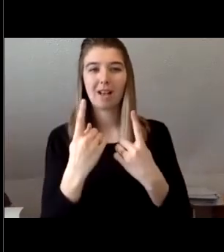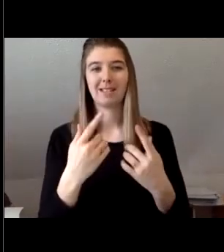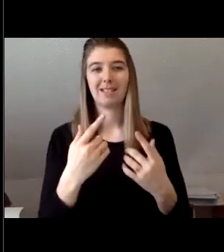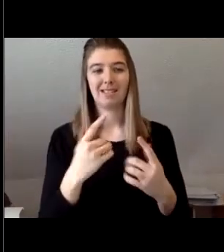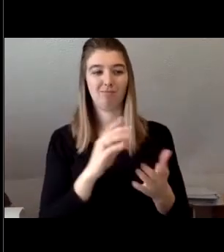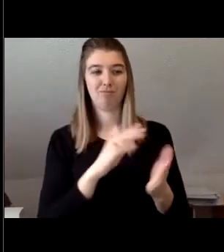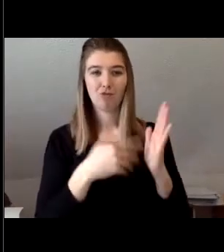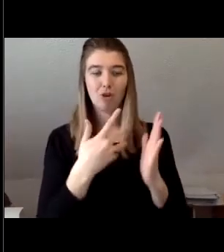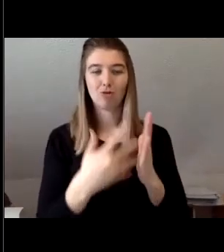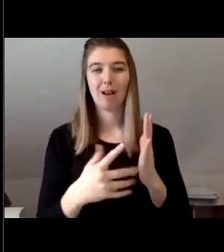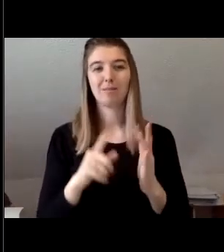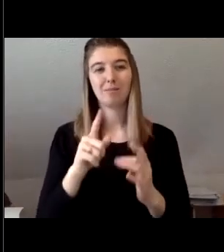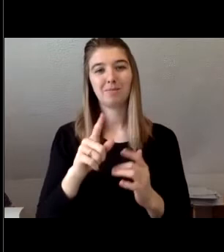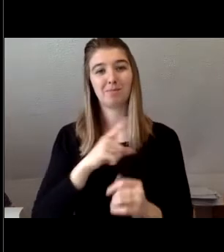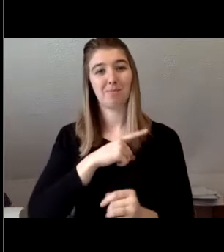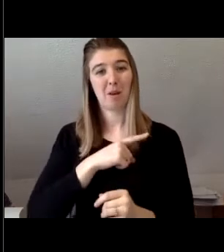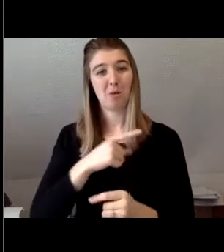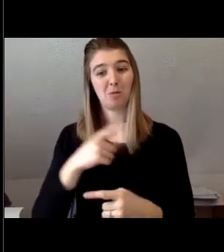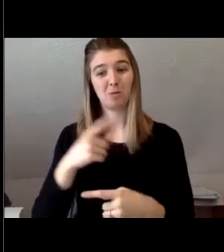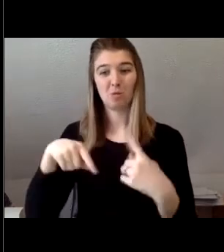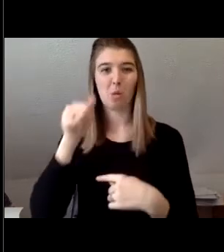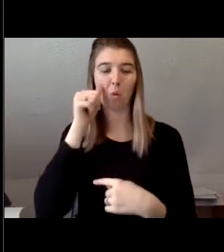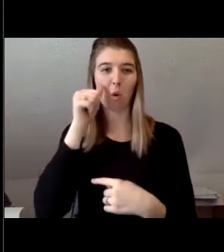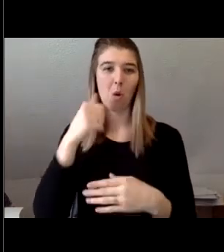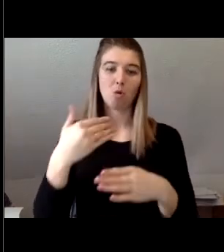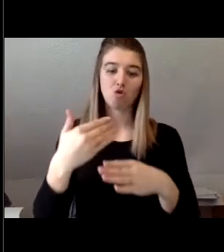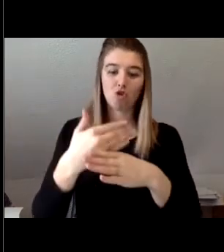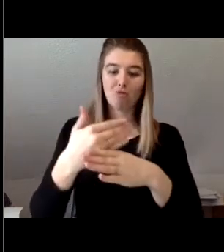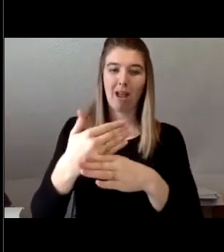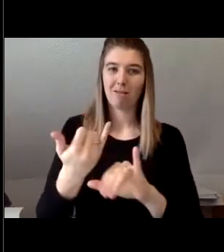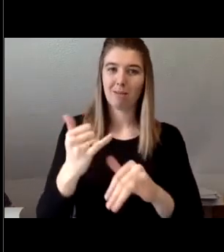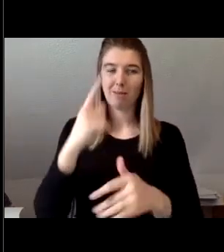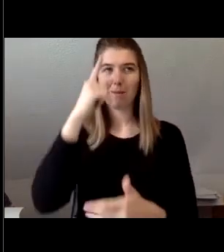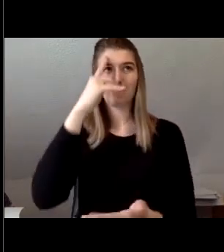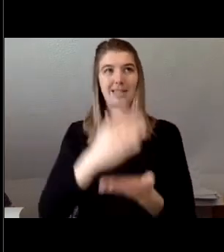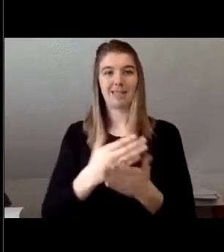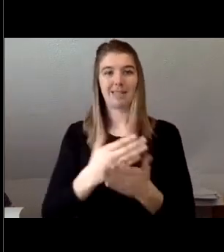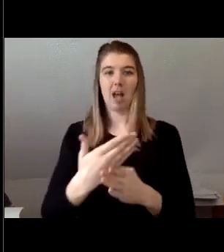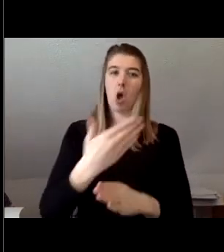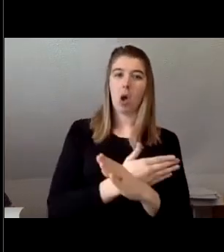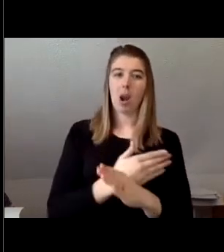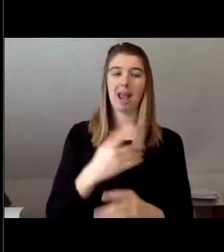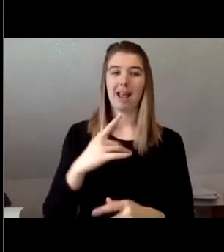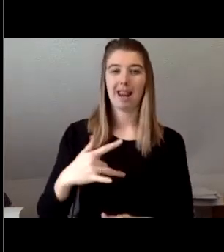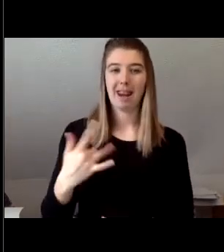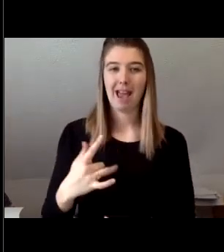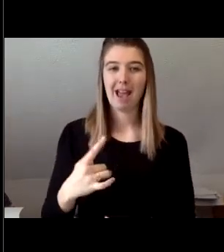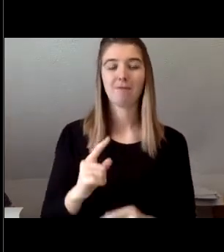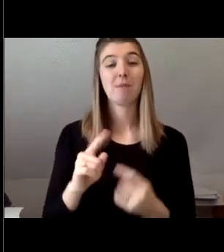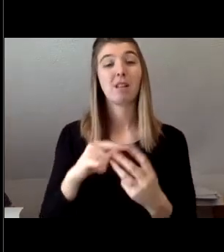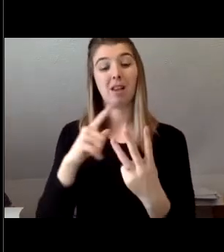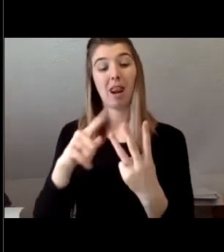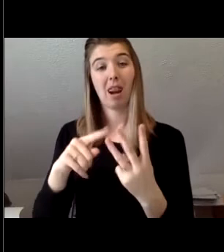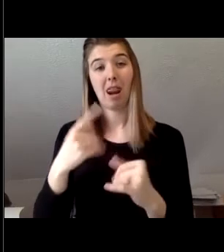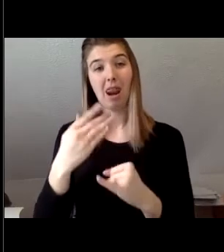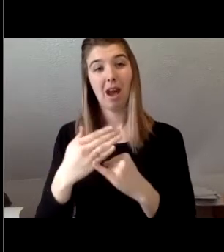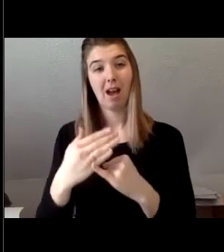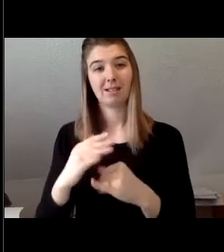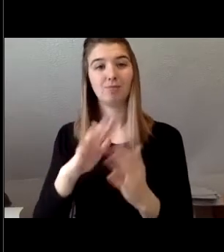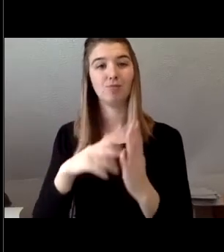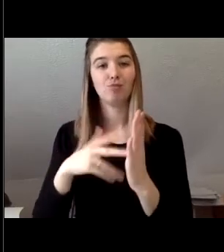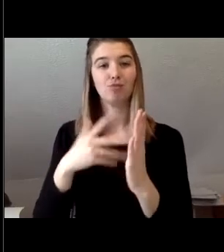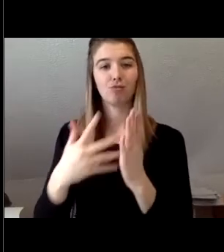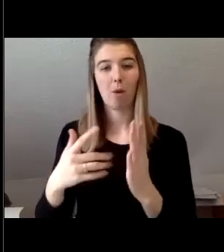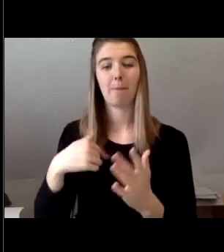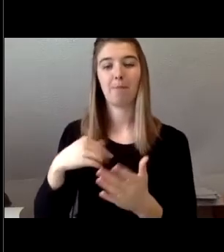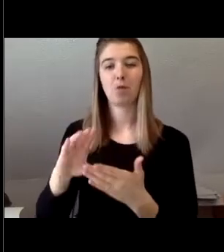life. So I'll finish by mentioning NSERC's Promo Science program. And this is a program that offers financial support